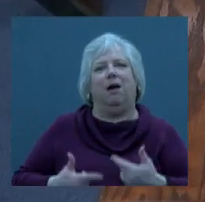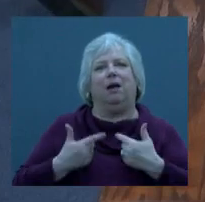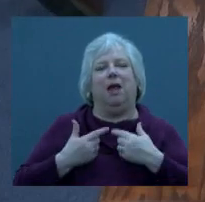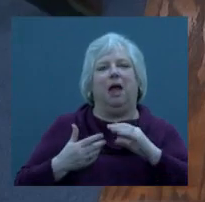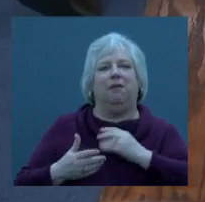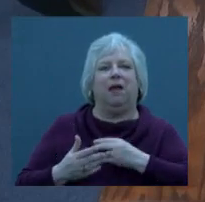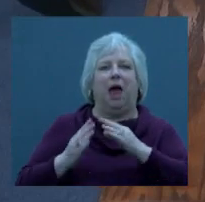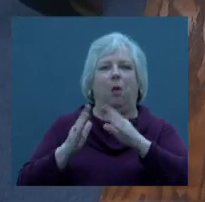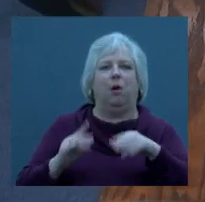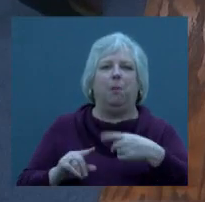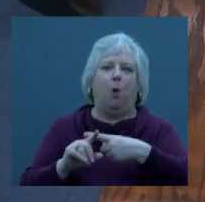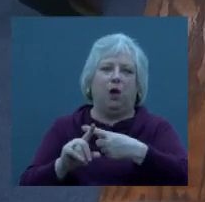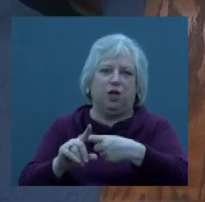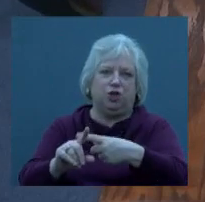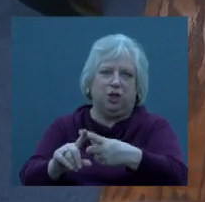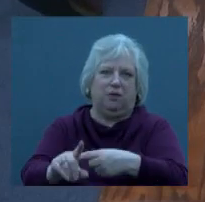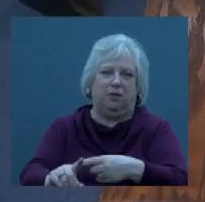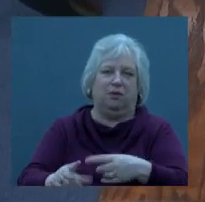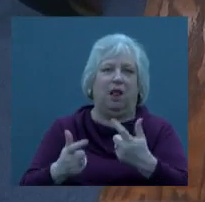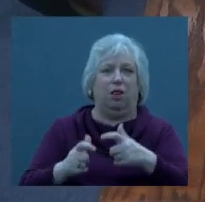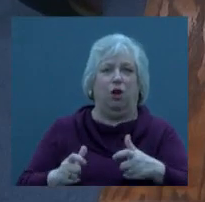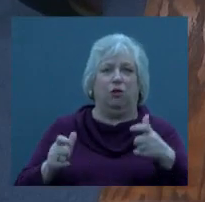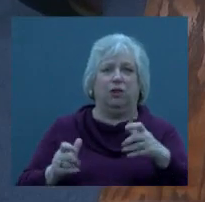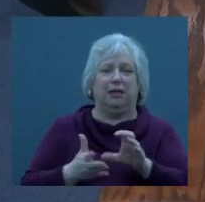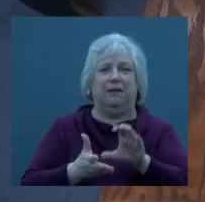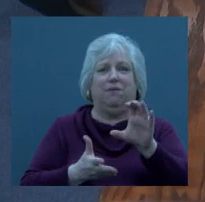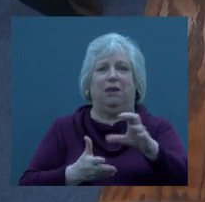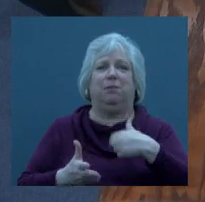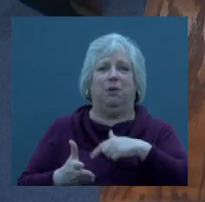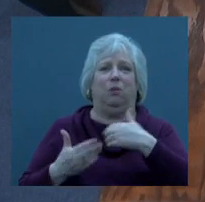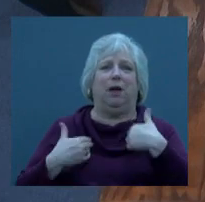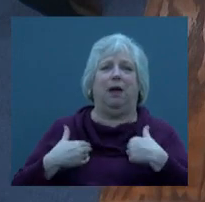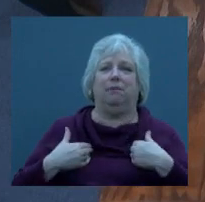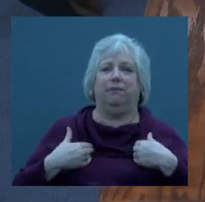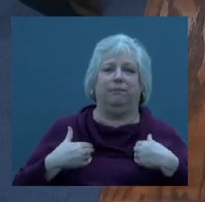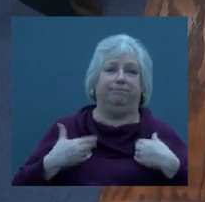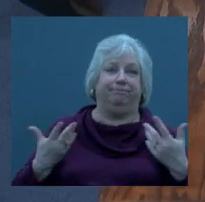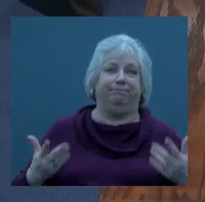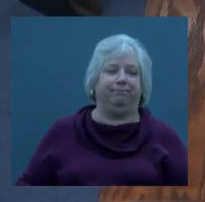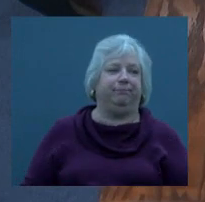have. Who knows?